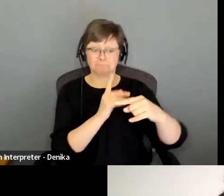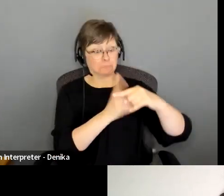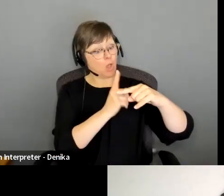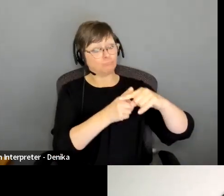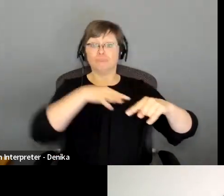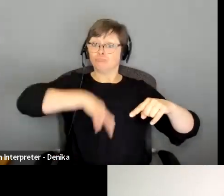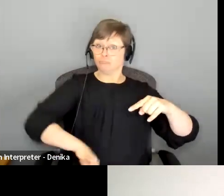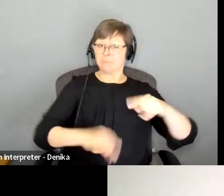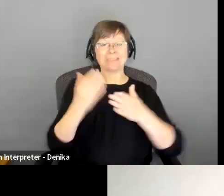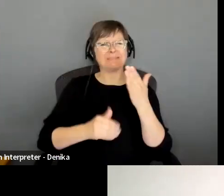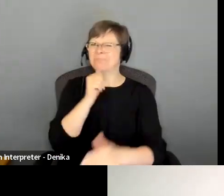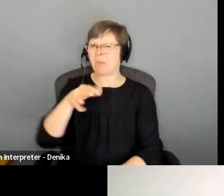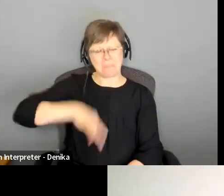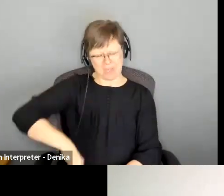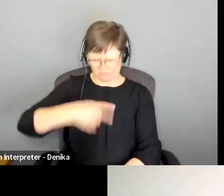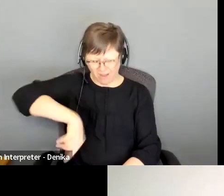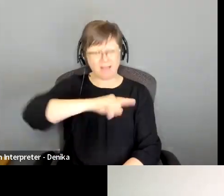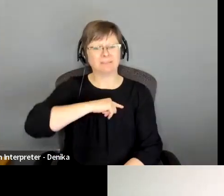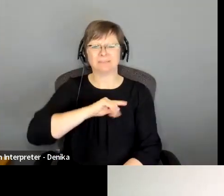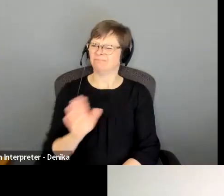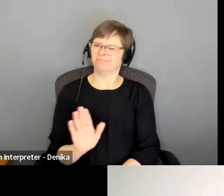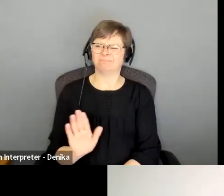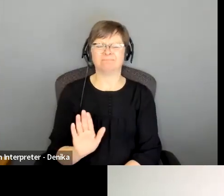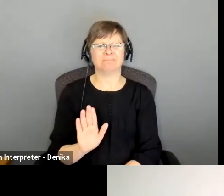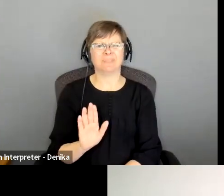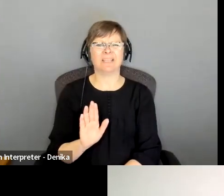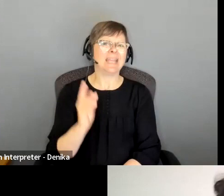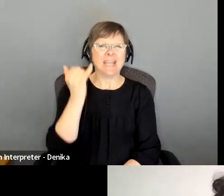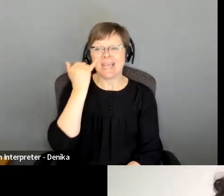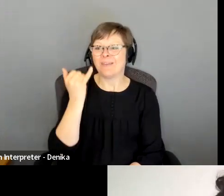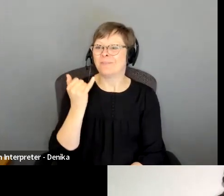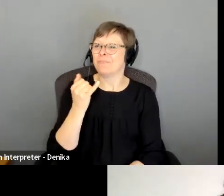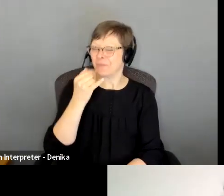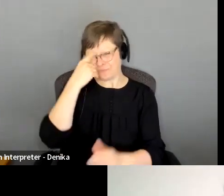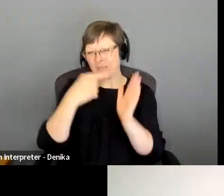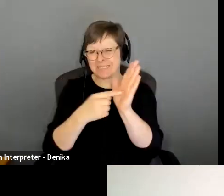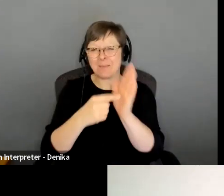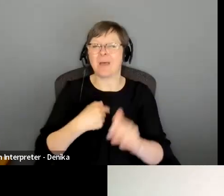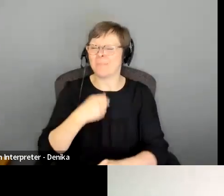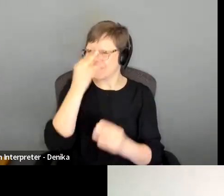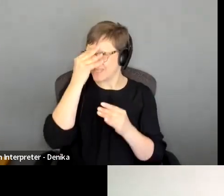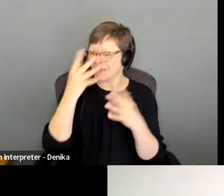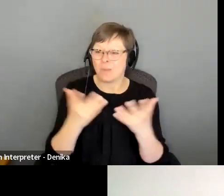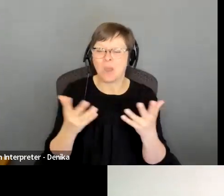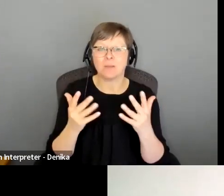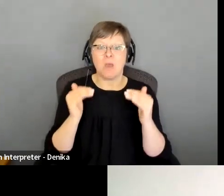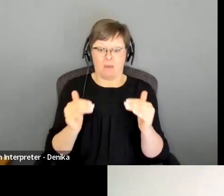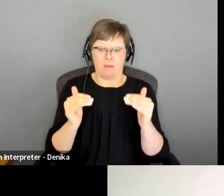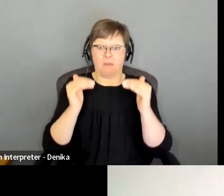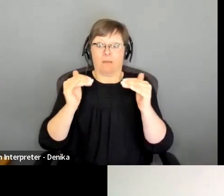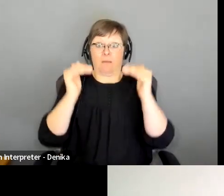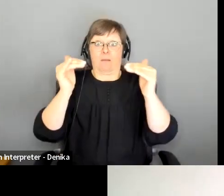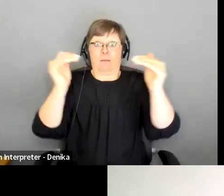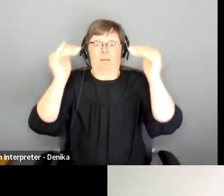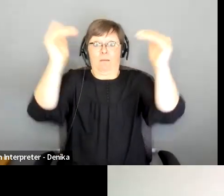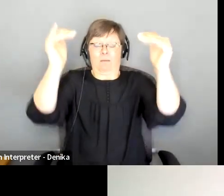things that don't. This notion, I'm just even thinking about this notion of a strict hierarchy. I'm like, well, hierarchy also does exist. You